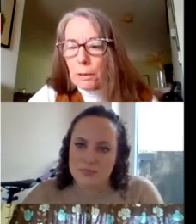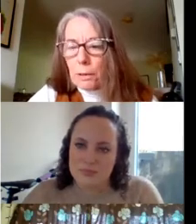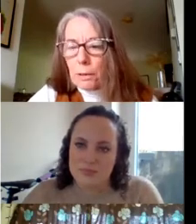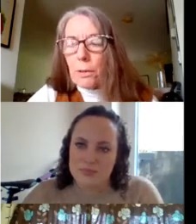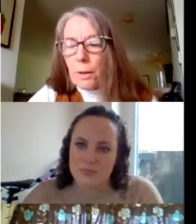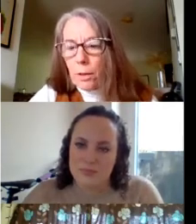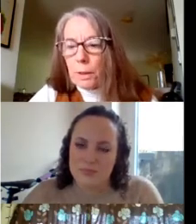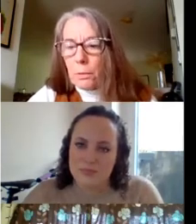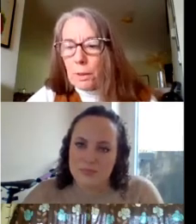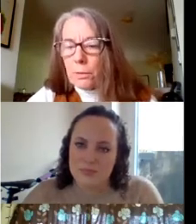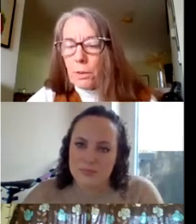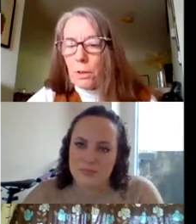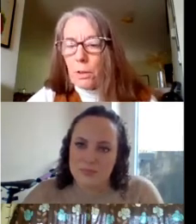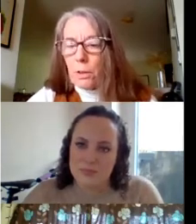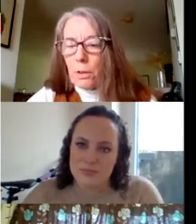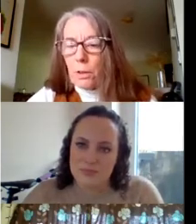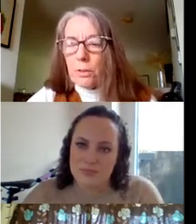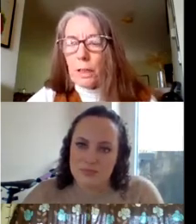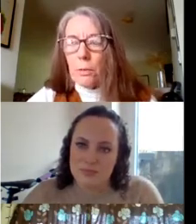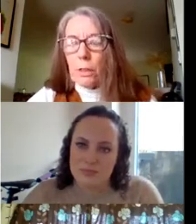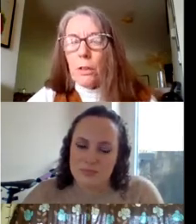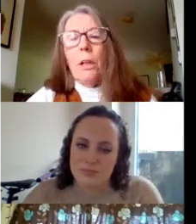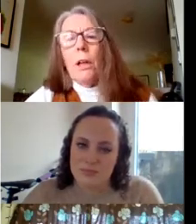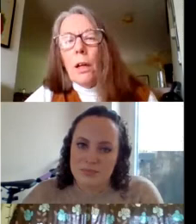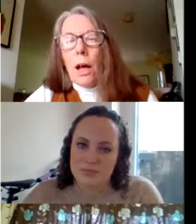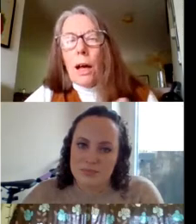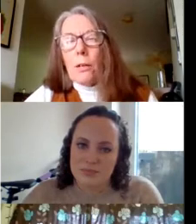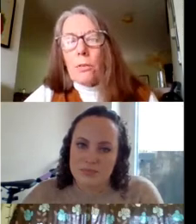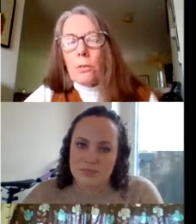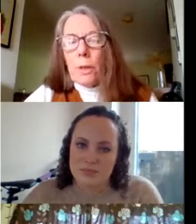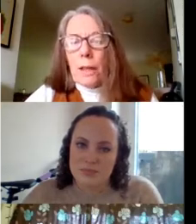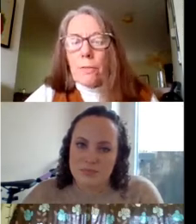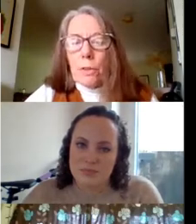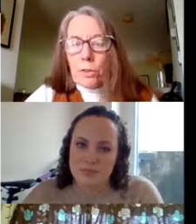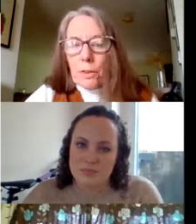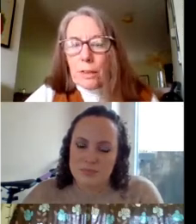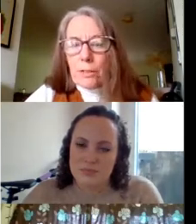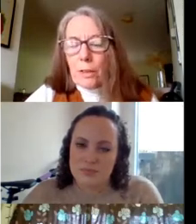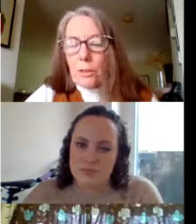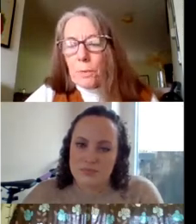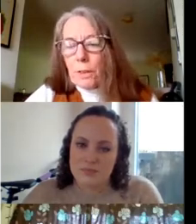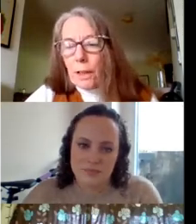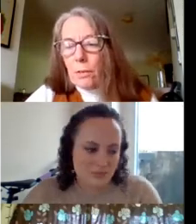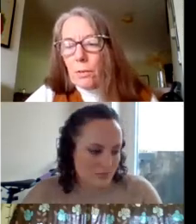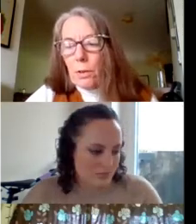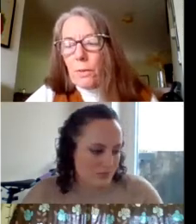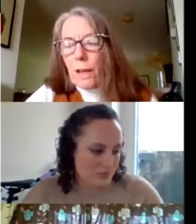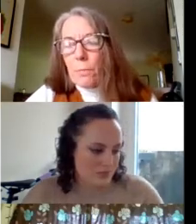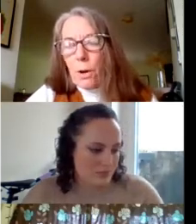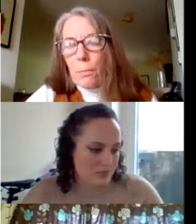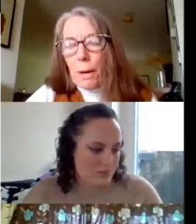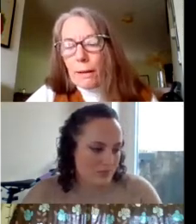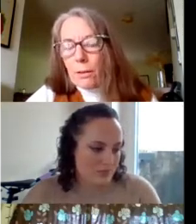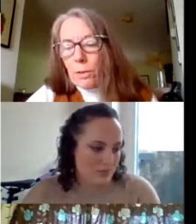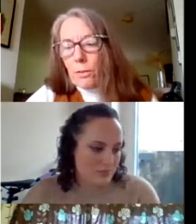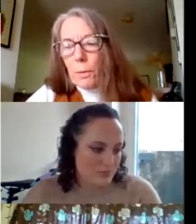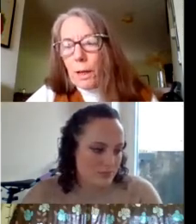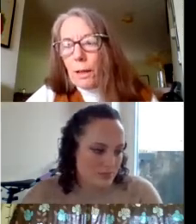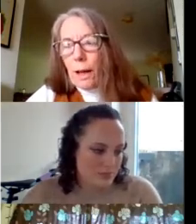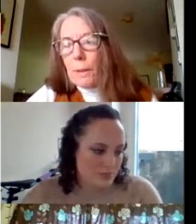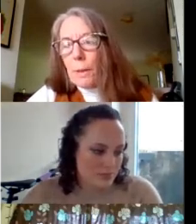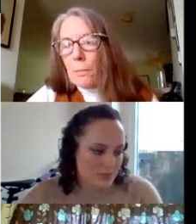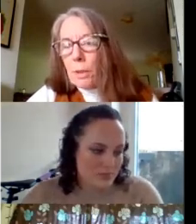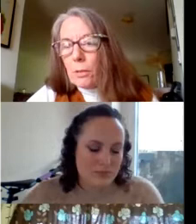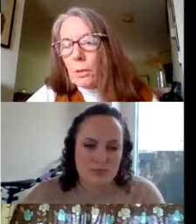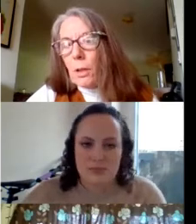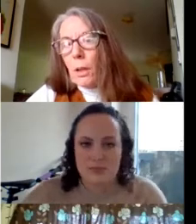the hospital when it was called Stanley Royd. And when they've looked at these things from the dining room, they've brought back sort of quite